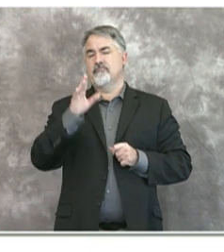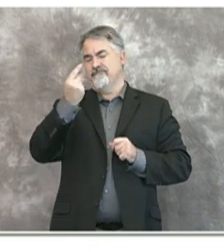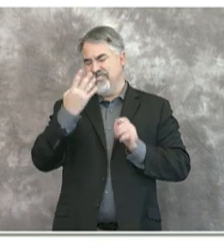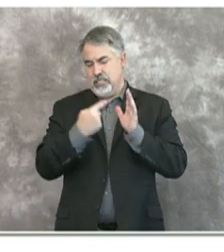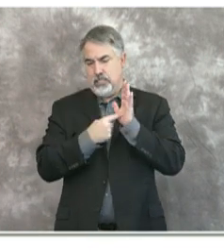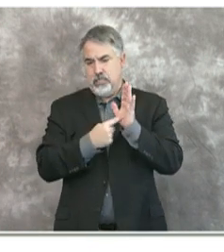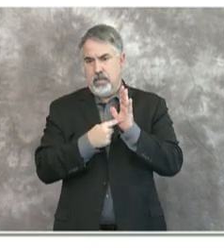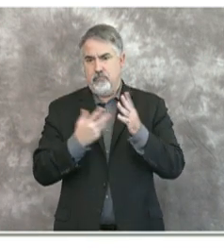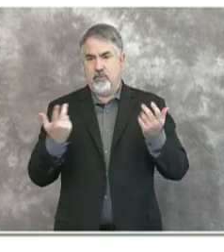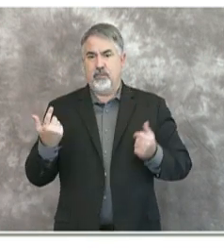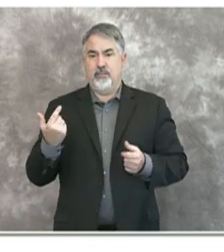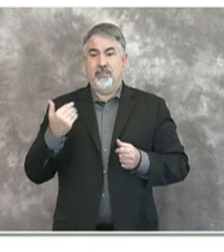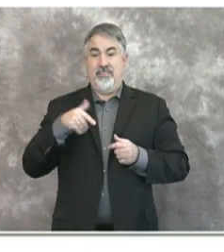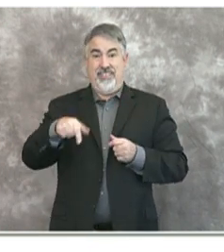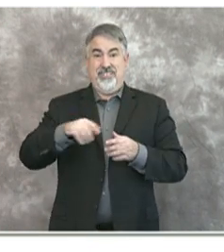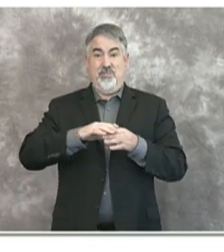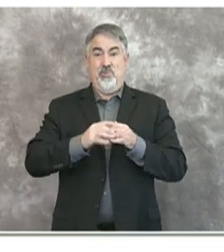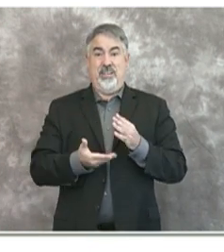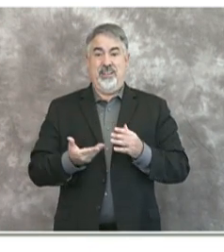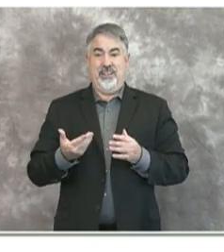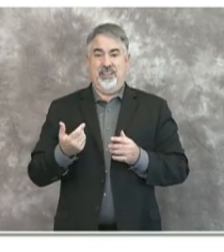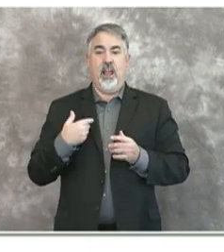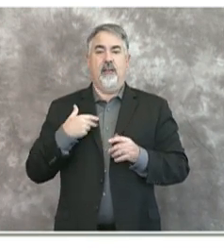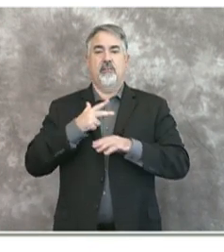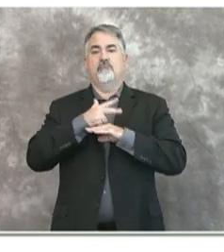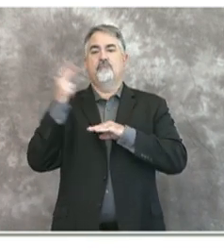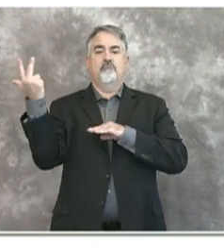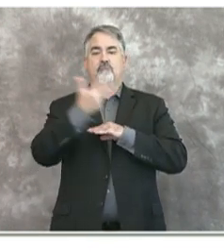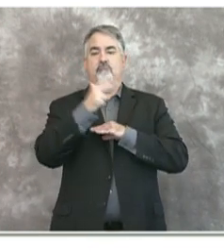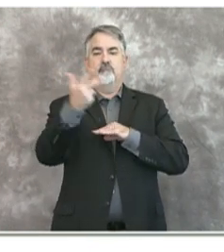mobile testing in southeastern San Diego, and on